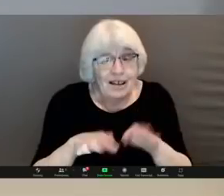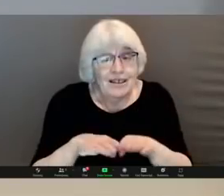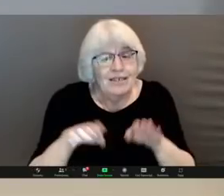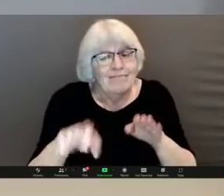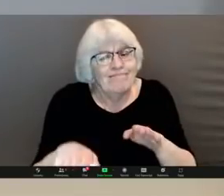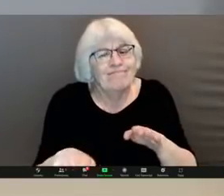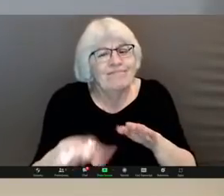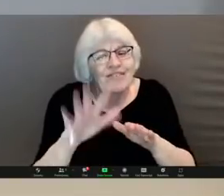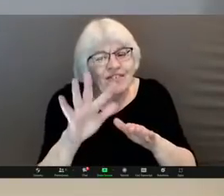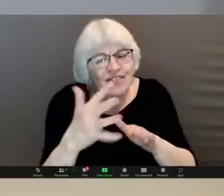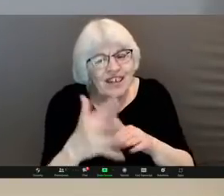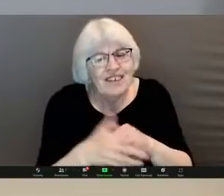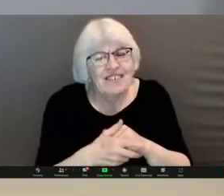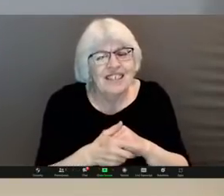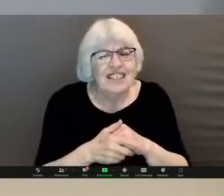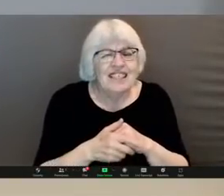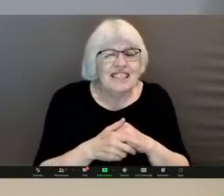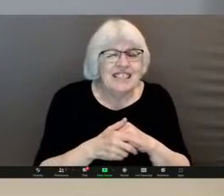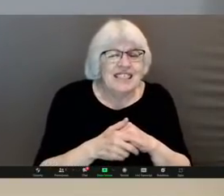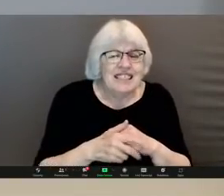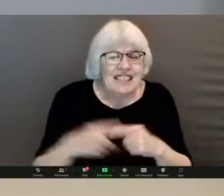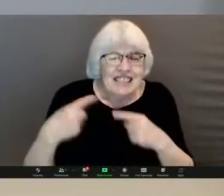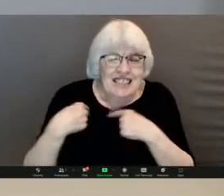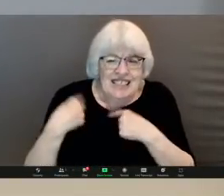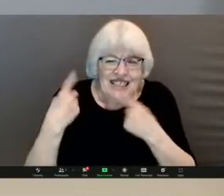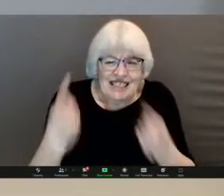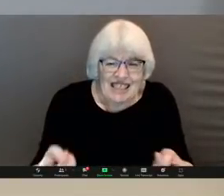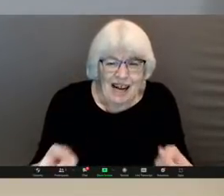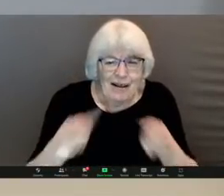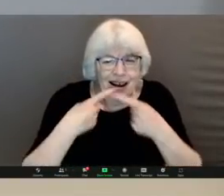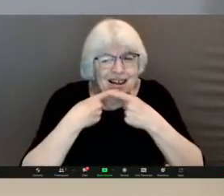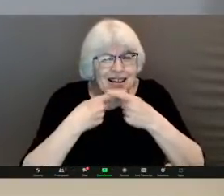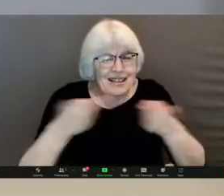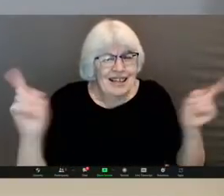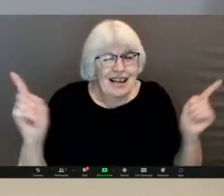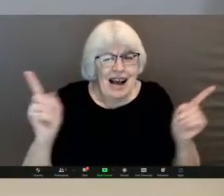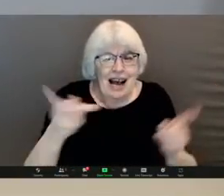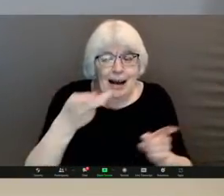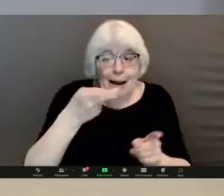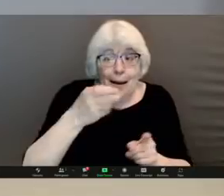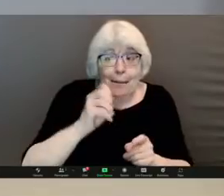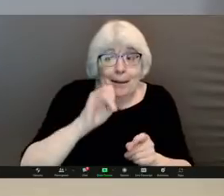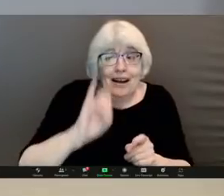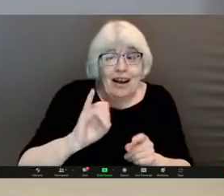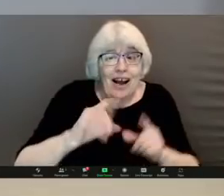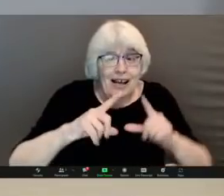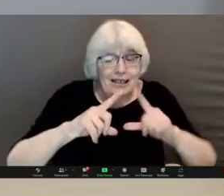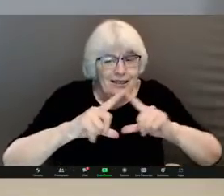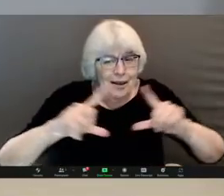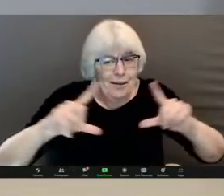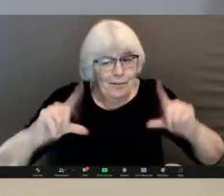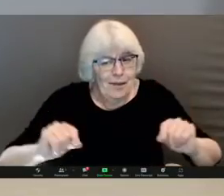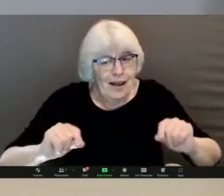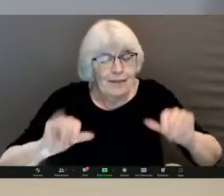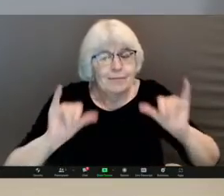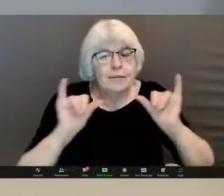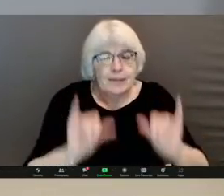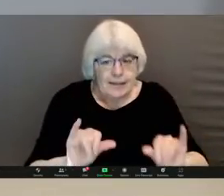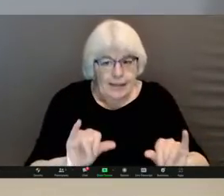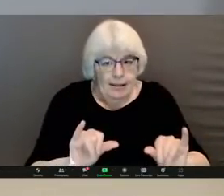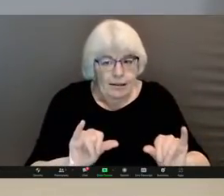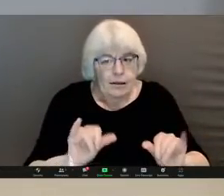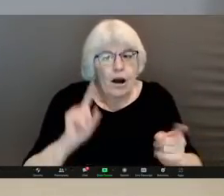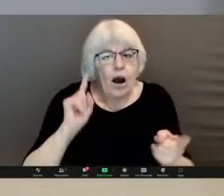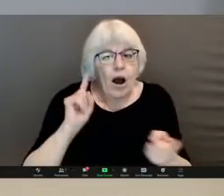measures in terms of the PI pass and the border measures would remain in place until at least middle of October. And in terms of